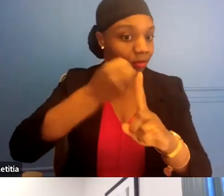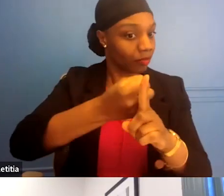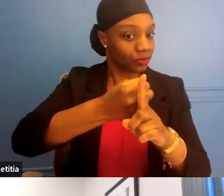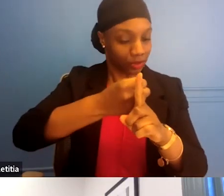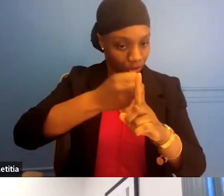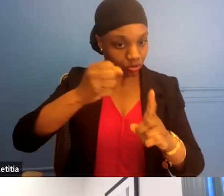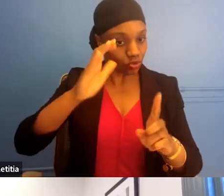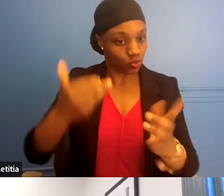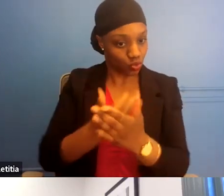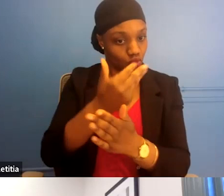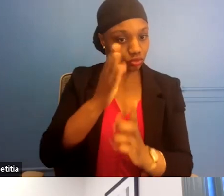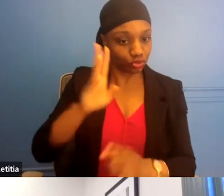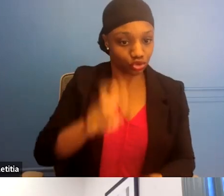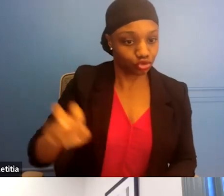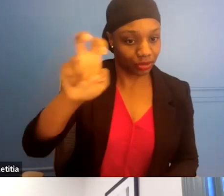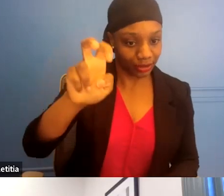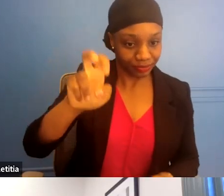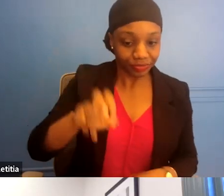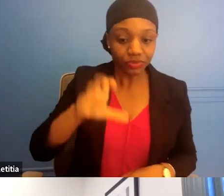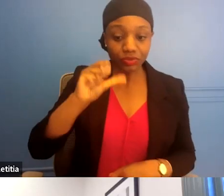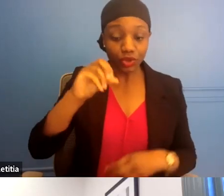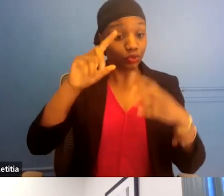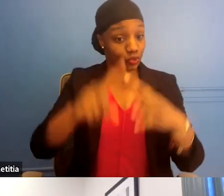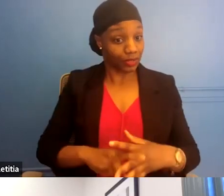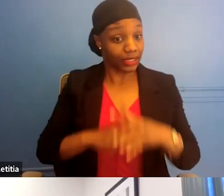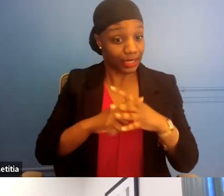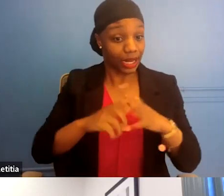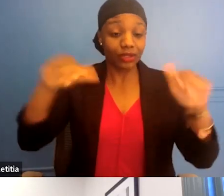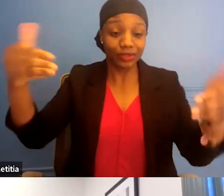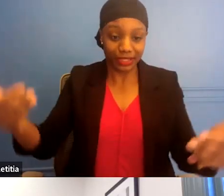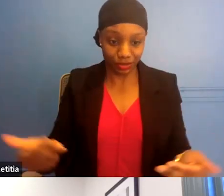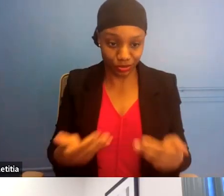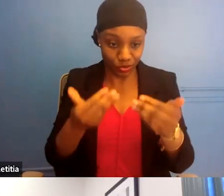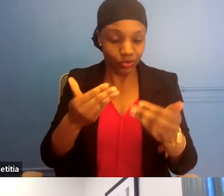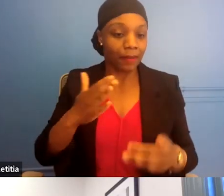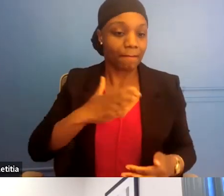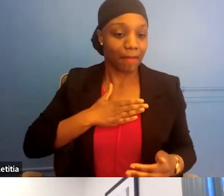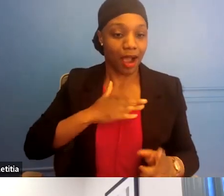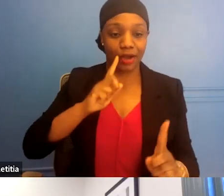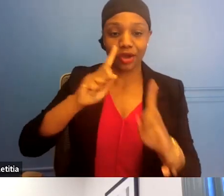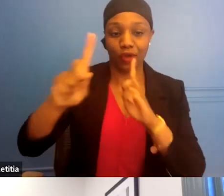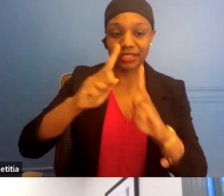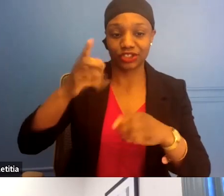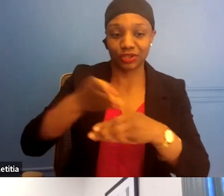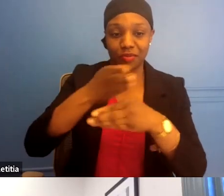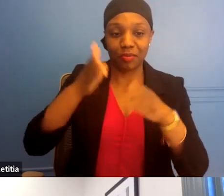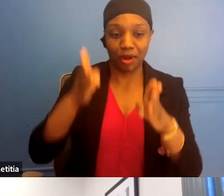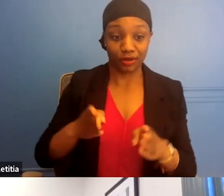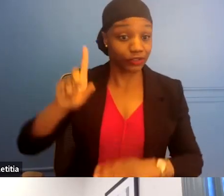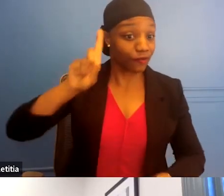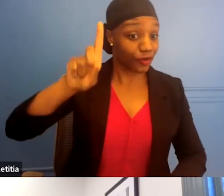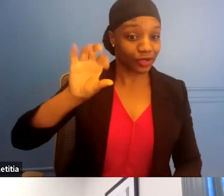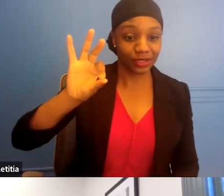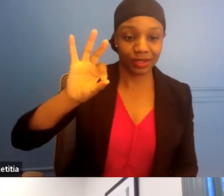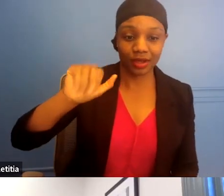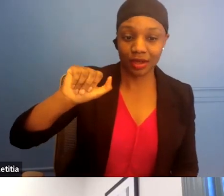journeys. So to begin, let me introduce each of my conversation partners. And I'm going to start with Farah Khan, a